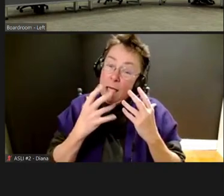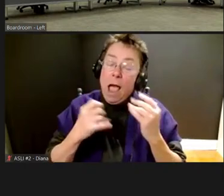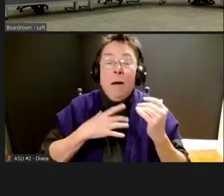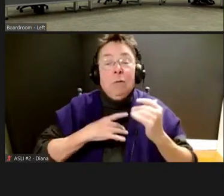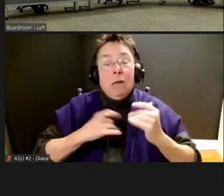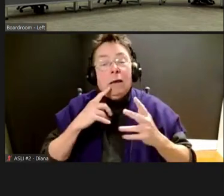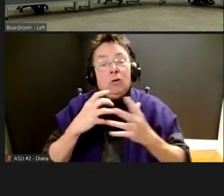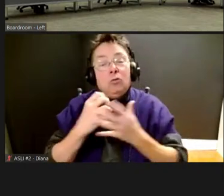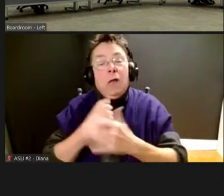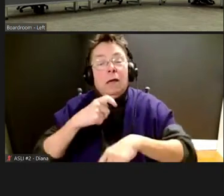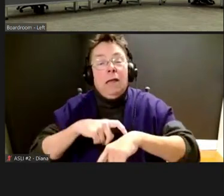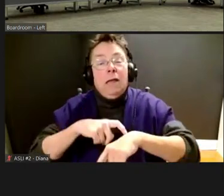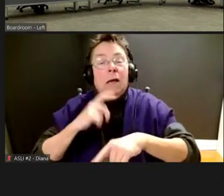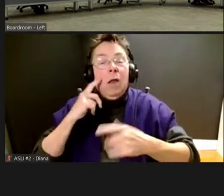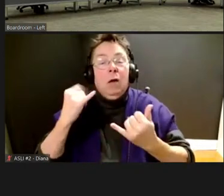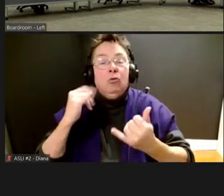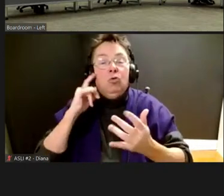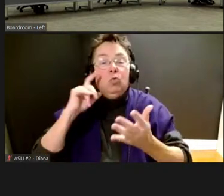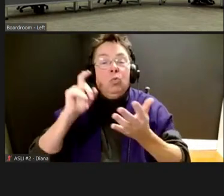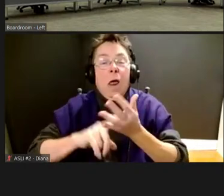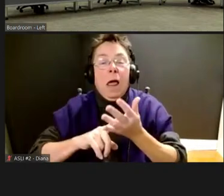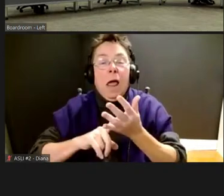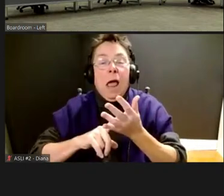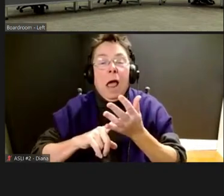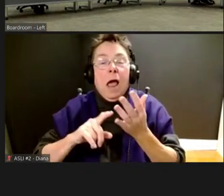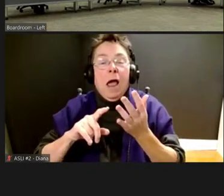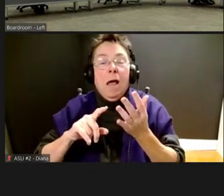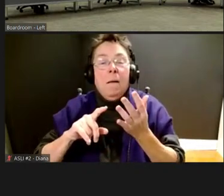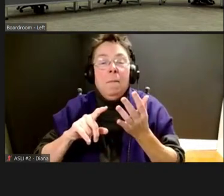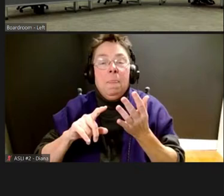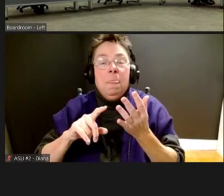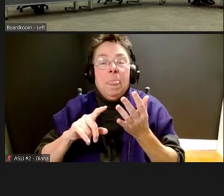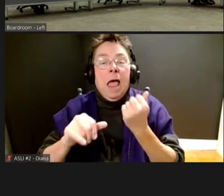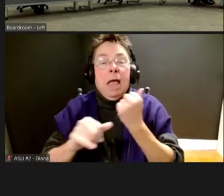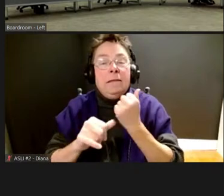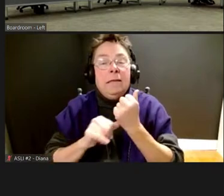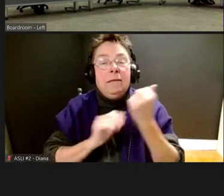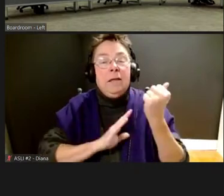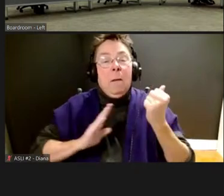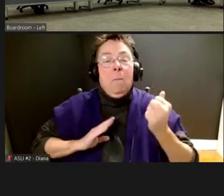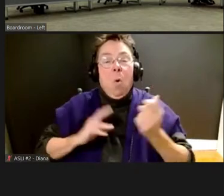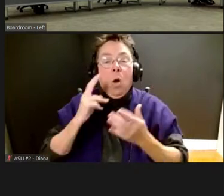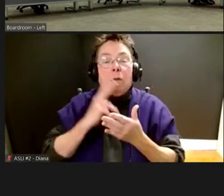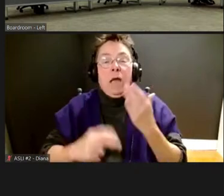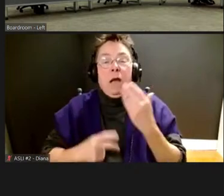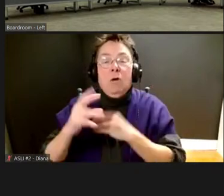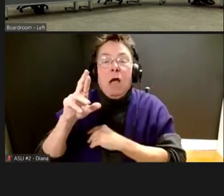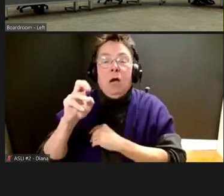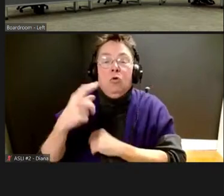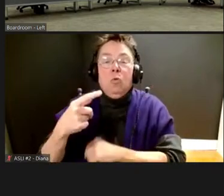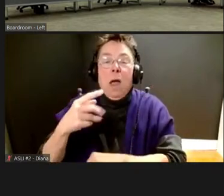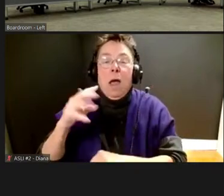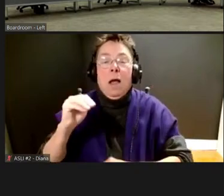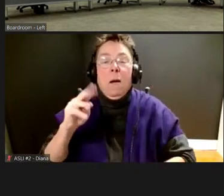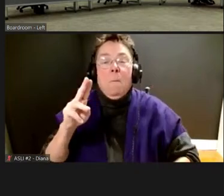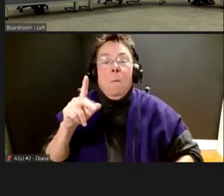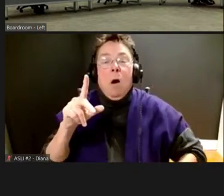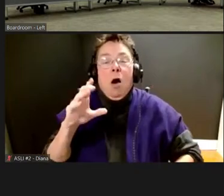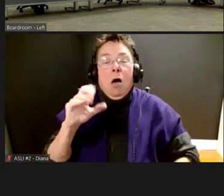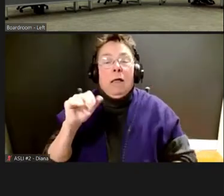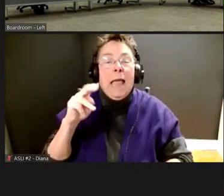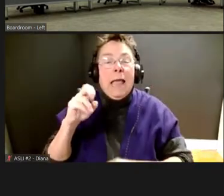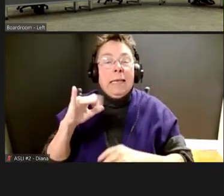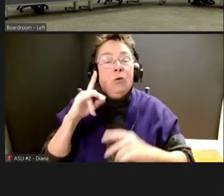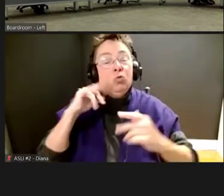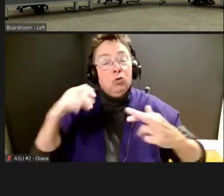this time to recognize and acknowledge Assistant Board Secretary Greg Longini, who is